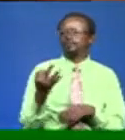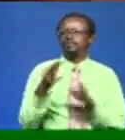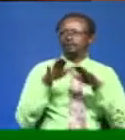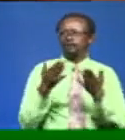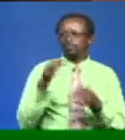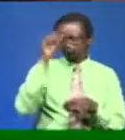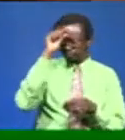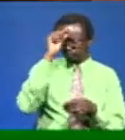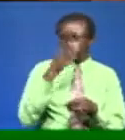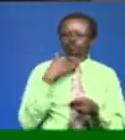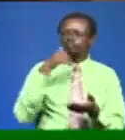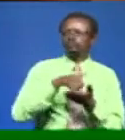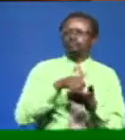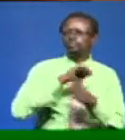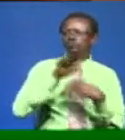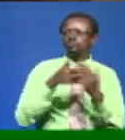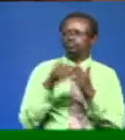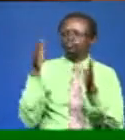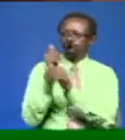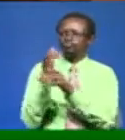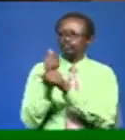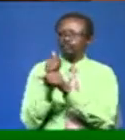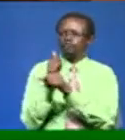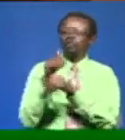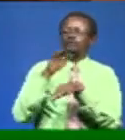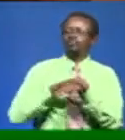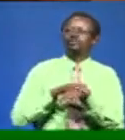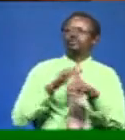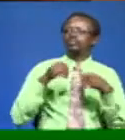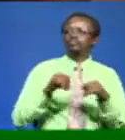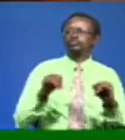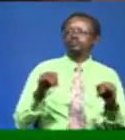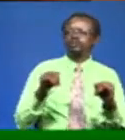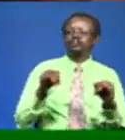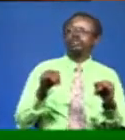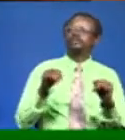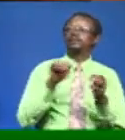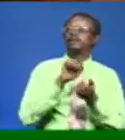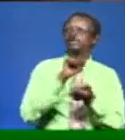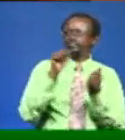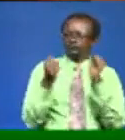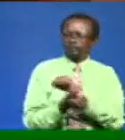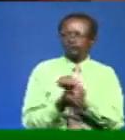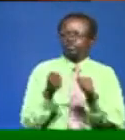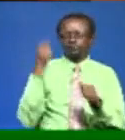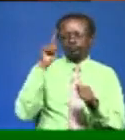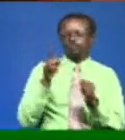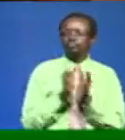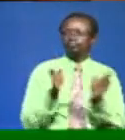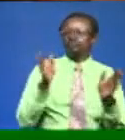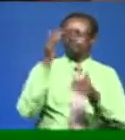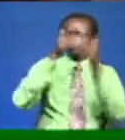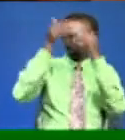involve all stakeholders concerned in implementing a turnaround measure for public universities to ensure their